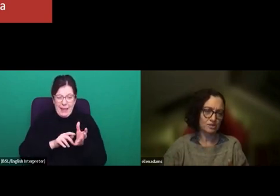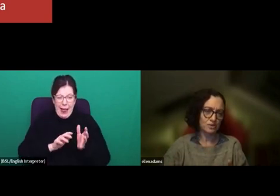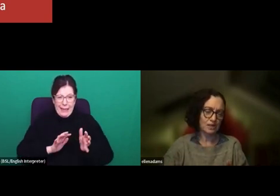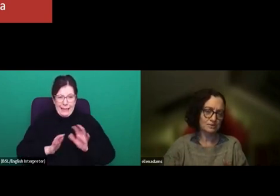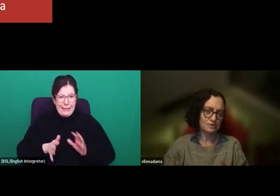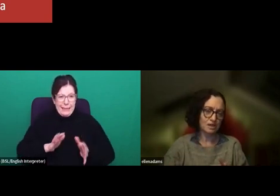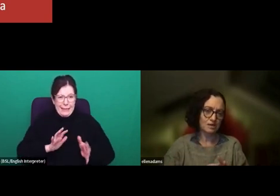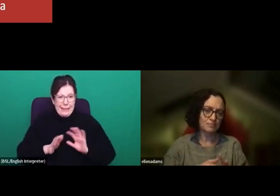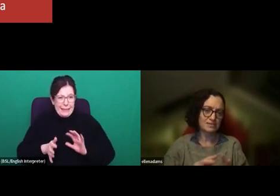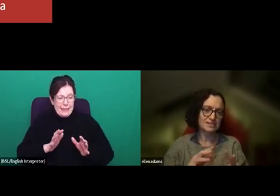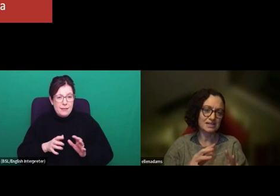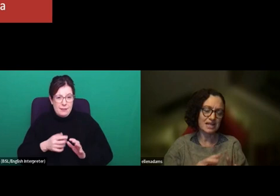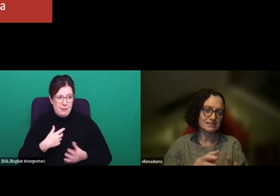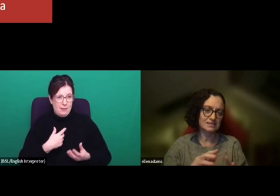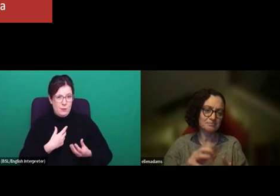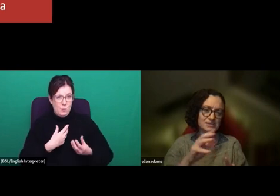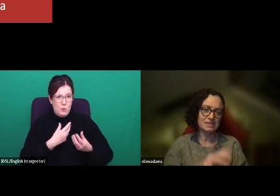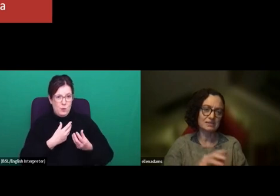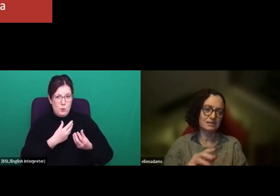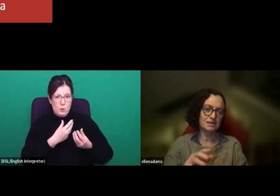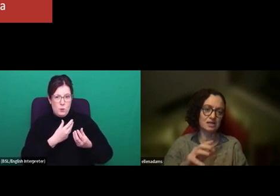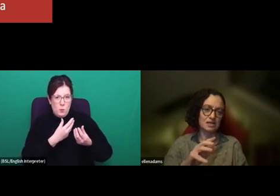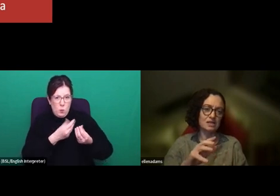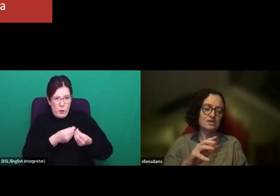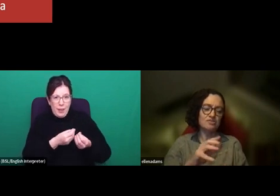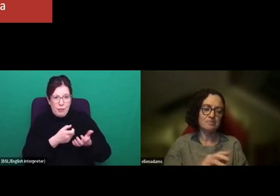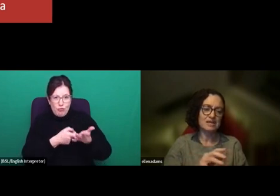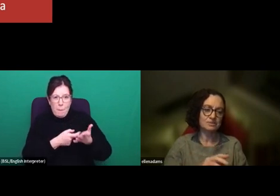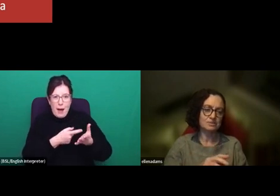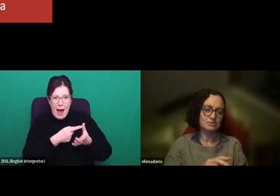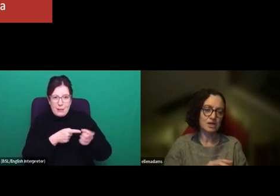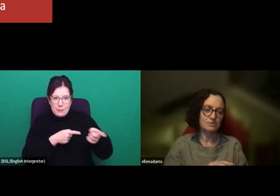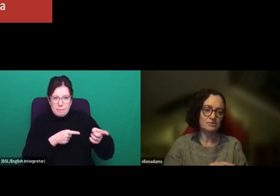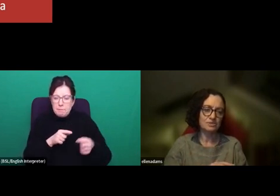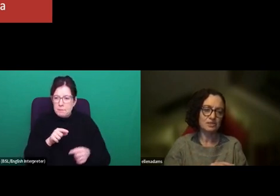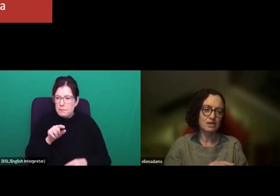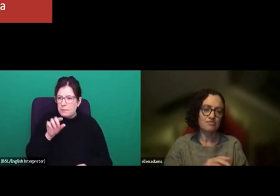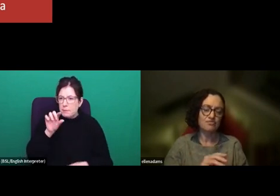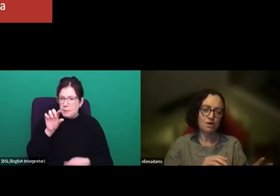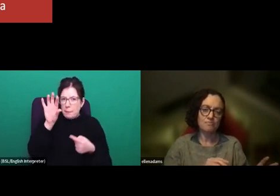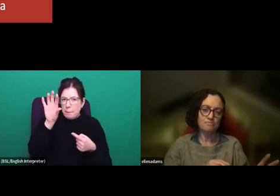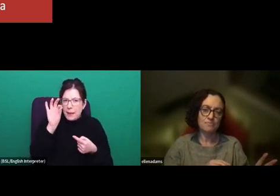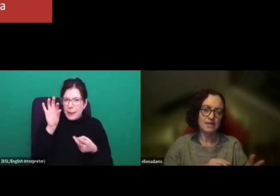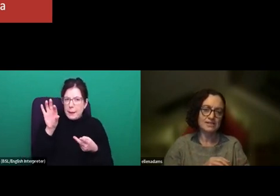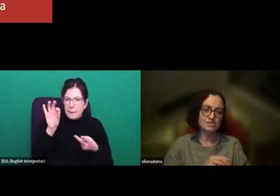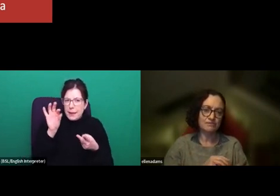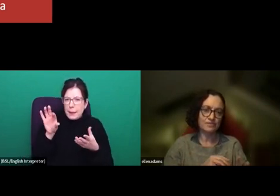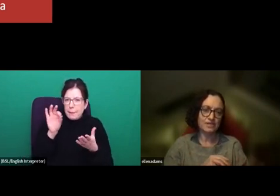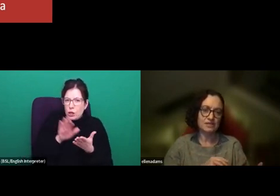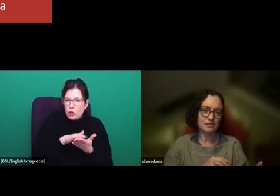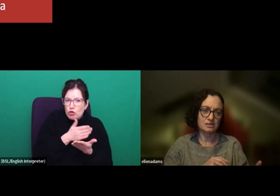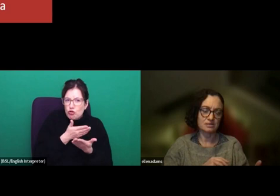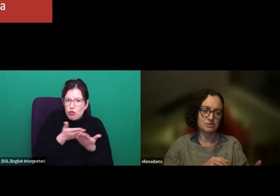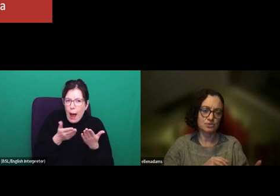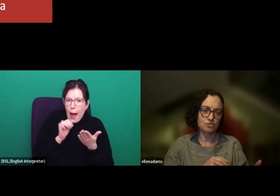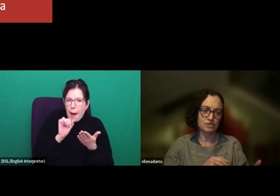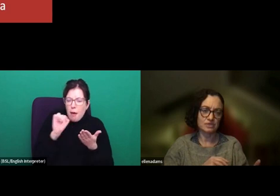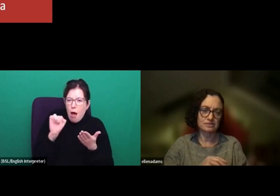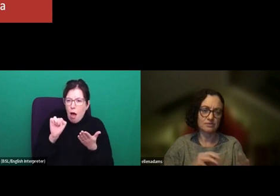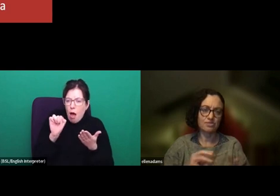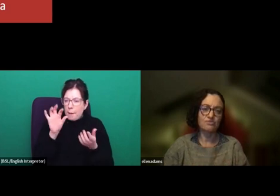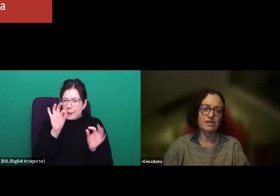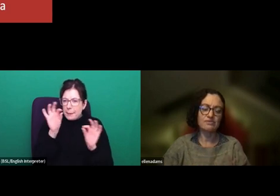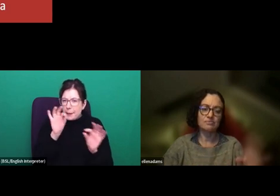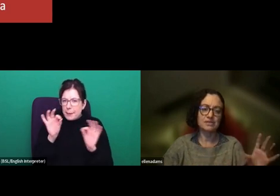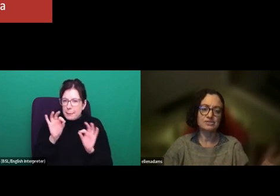went through and selected particular grammatical notes from each of the